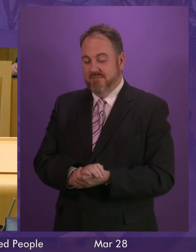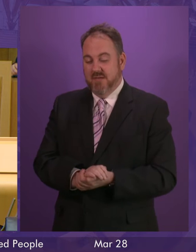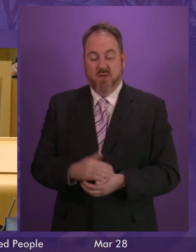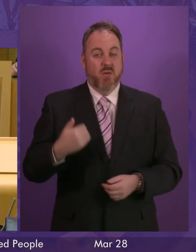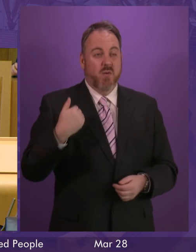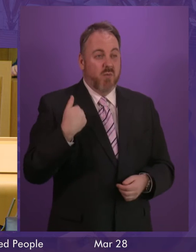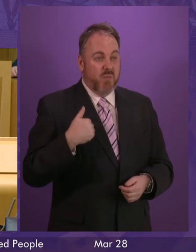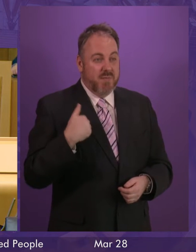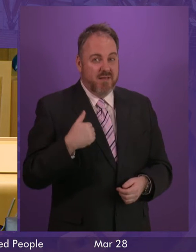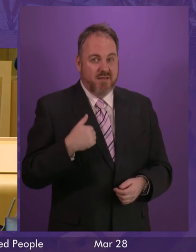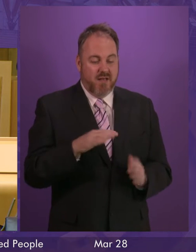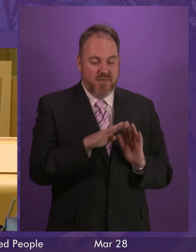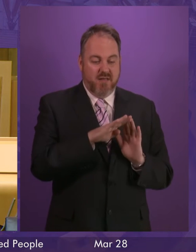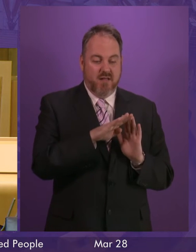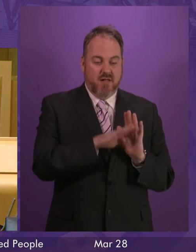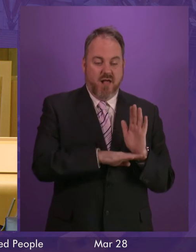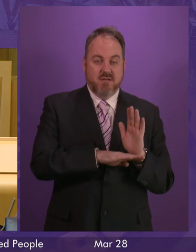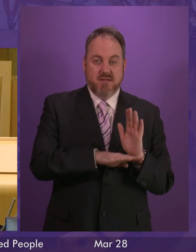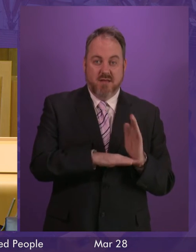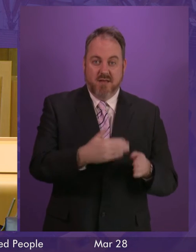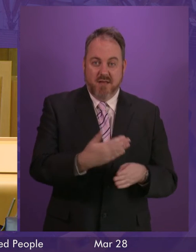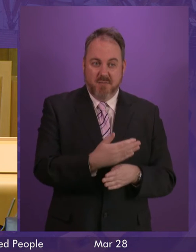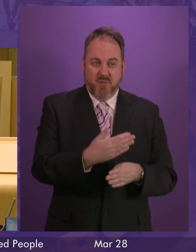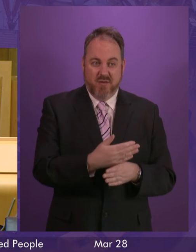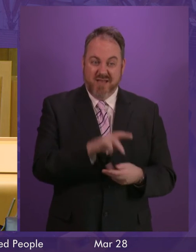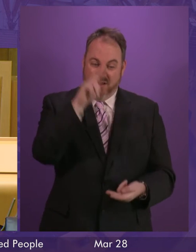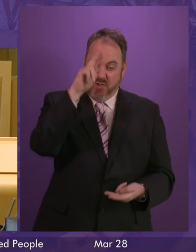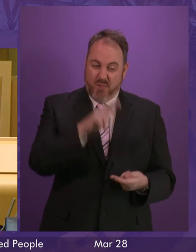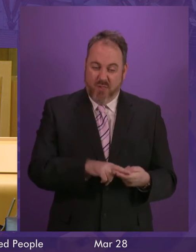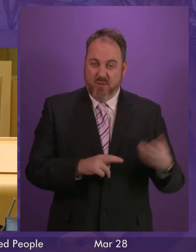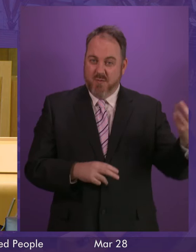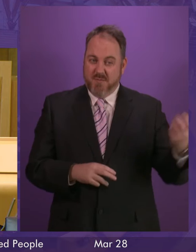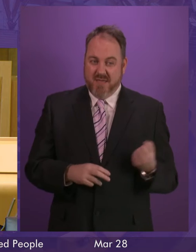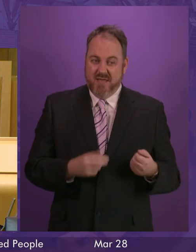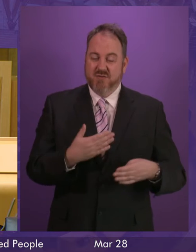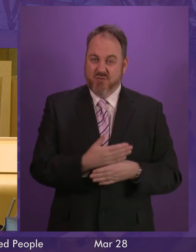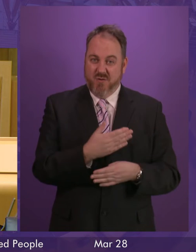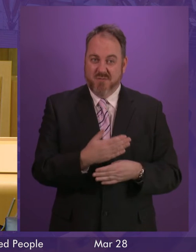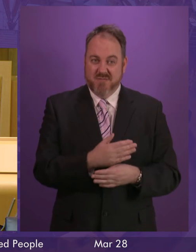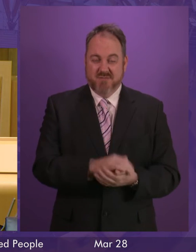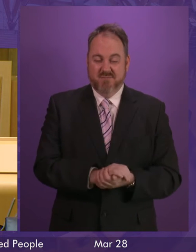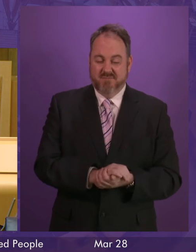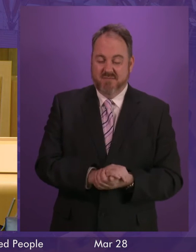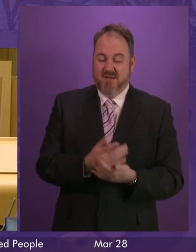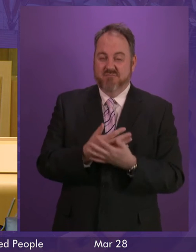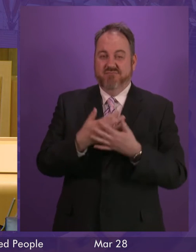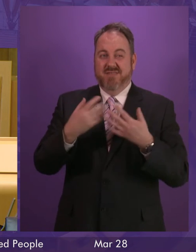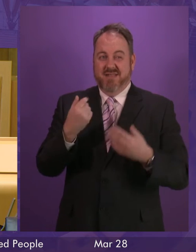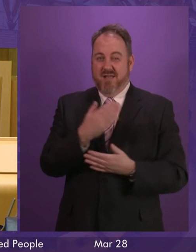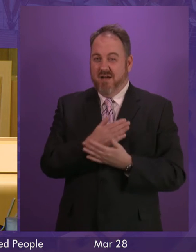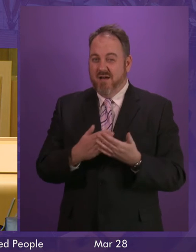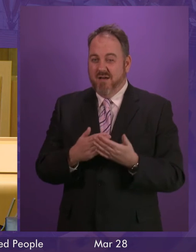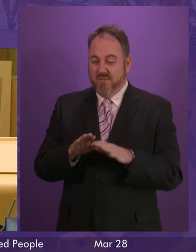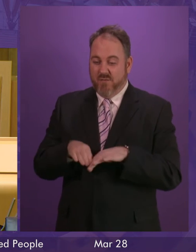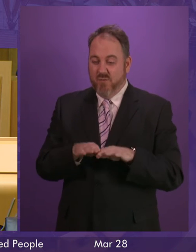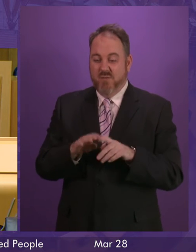likely to be in underemployment and are more likely to be in low-paid jobs. 35% of disabled women are paid below the